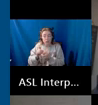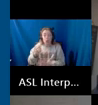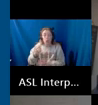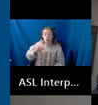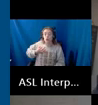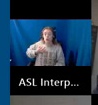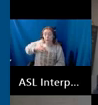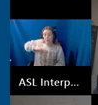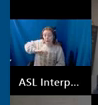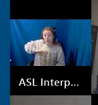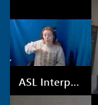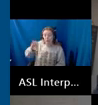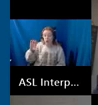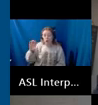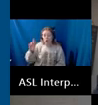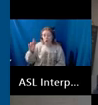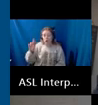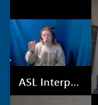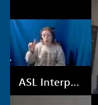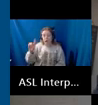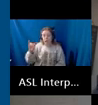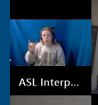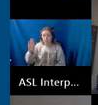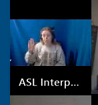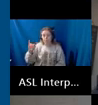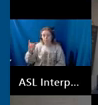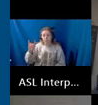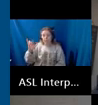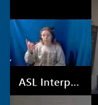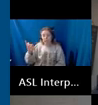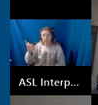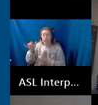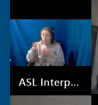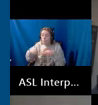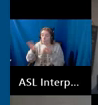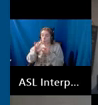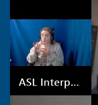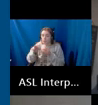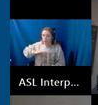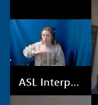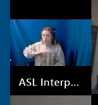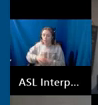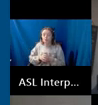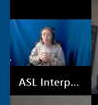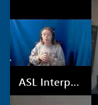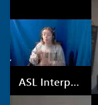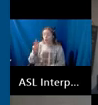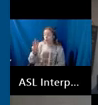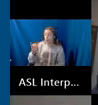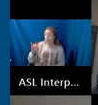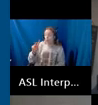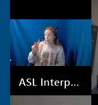really important. We're going to stay away from Wikipedia. I sort of said this in the beginning of our time together.